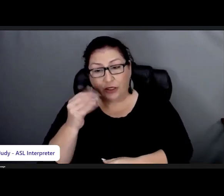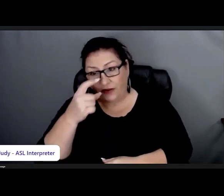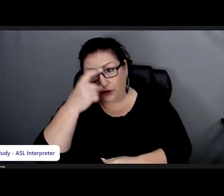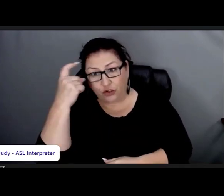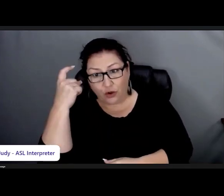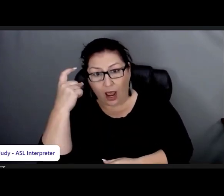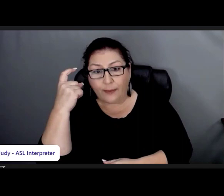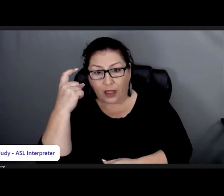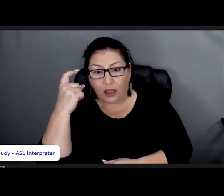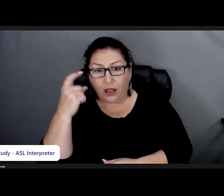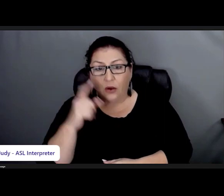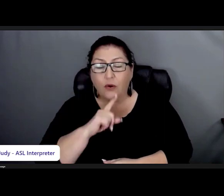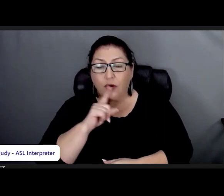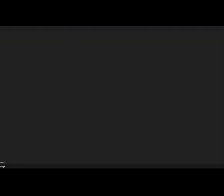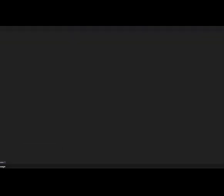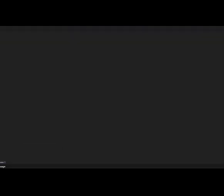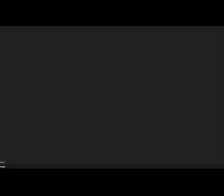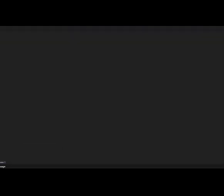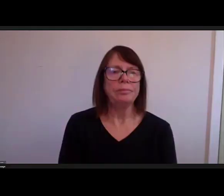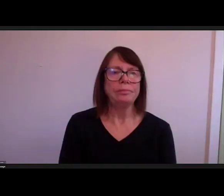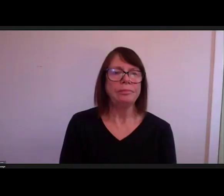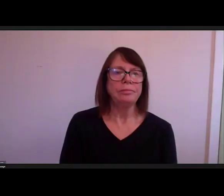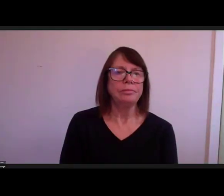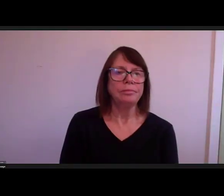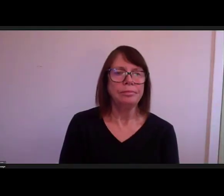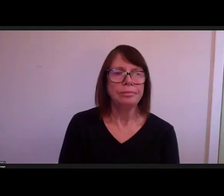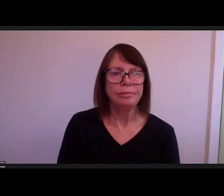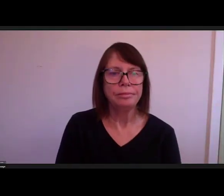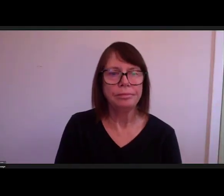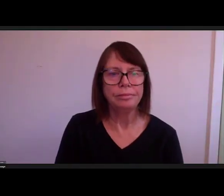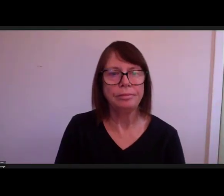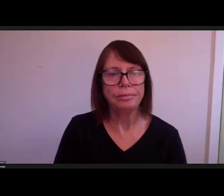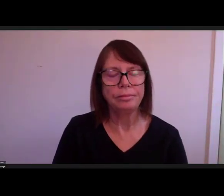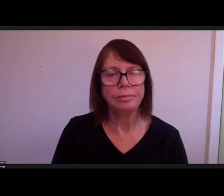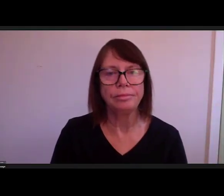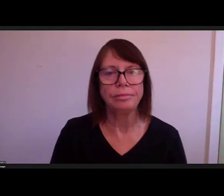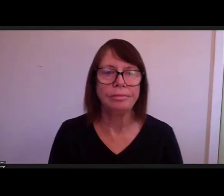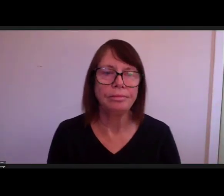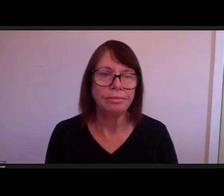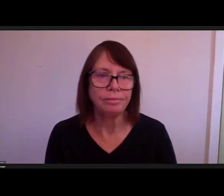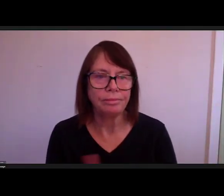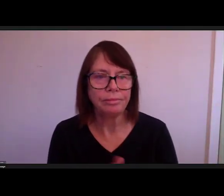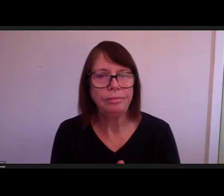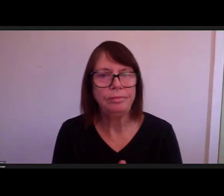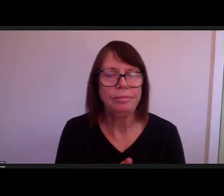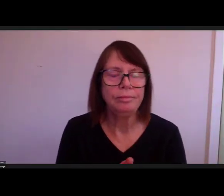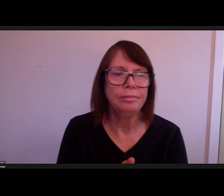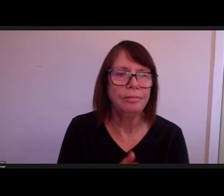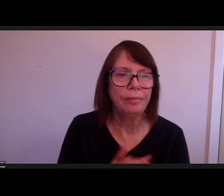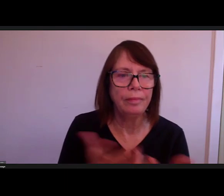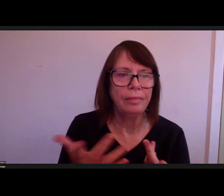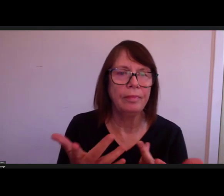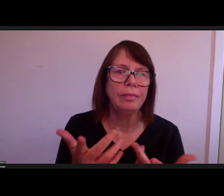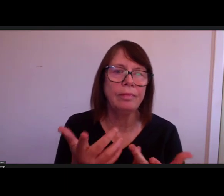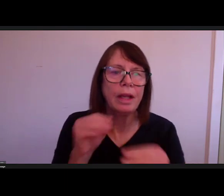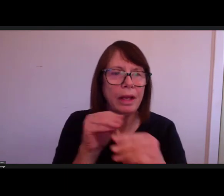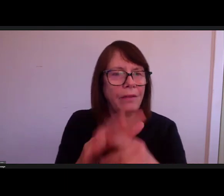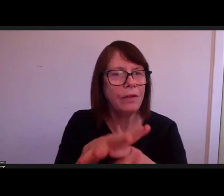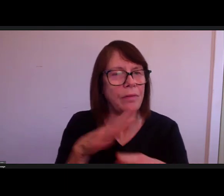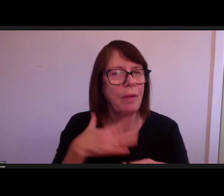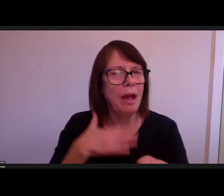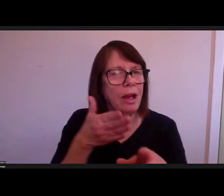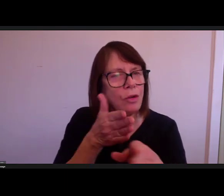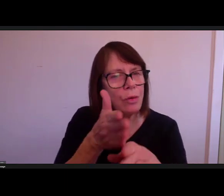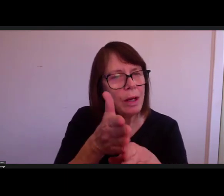were instrumental in influencing my choice to be a career path of healthcare in